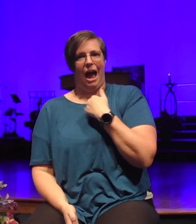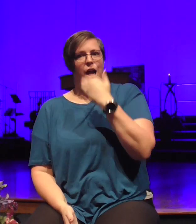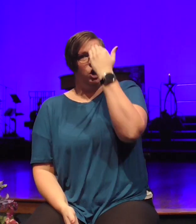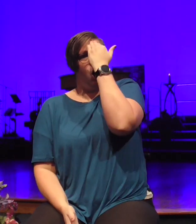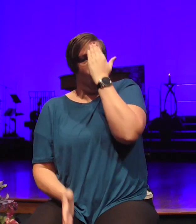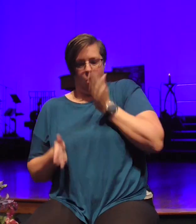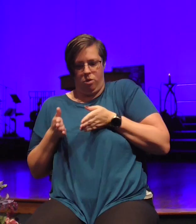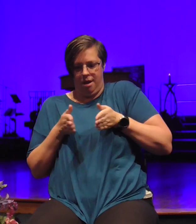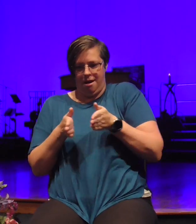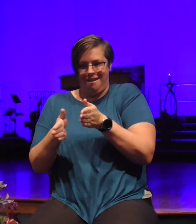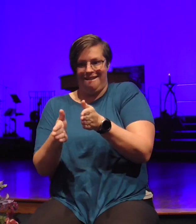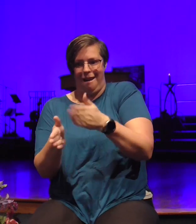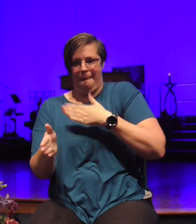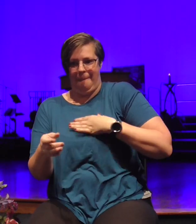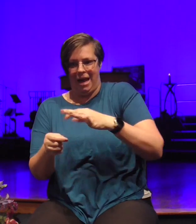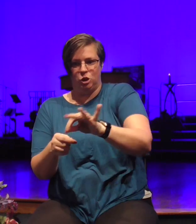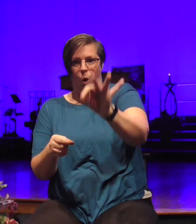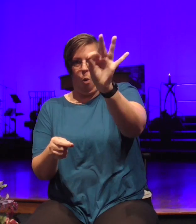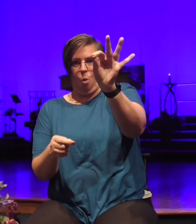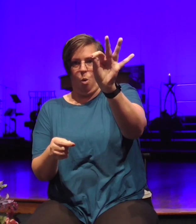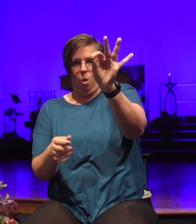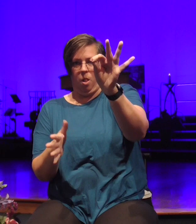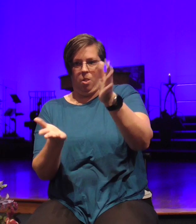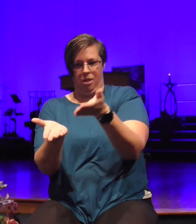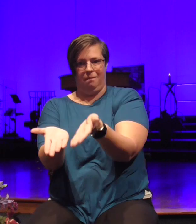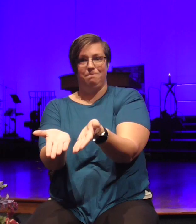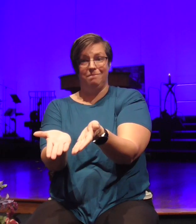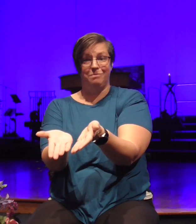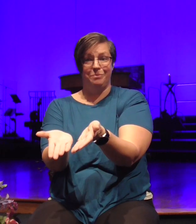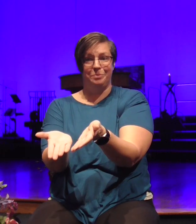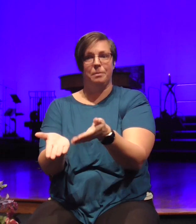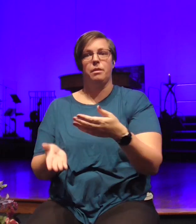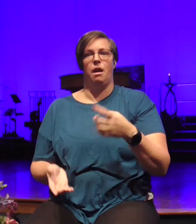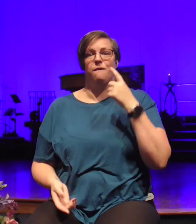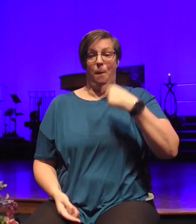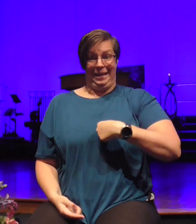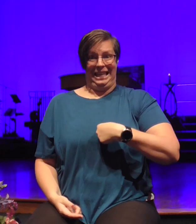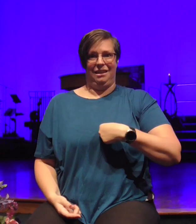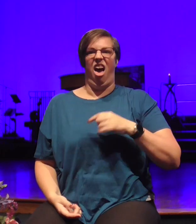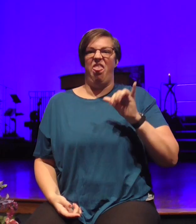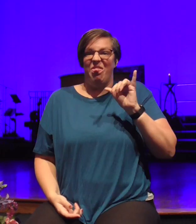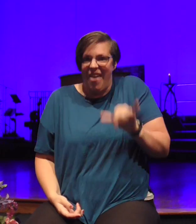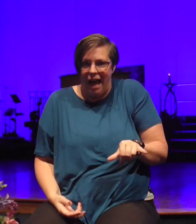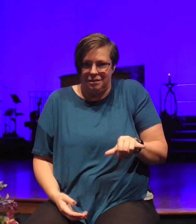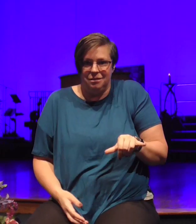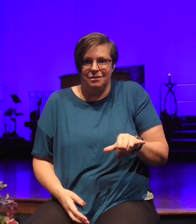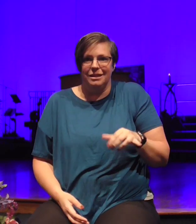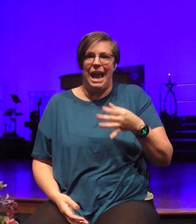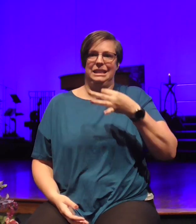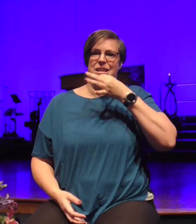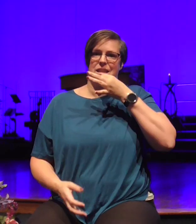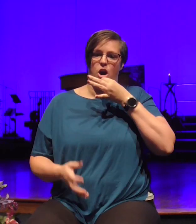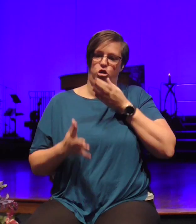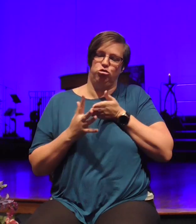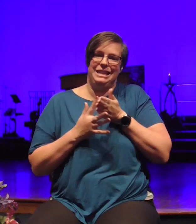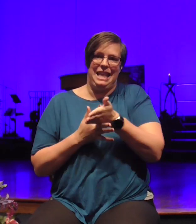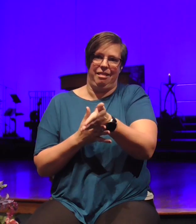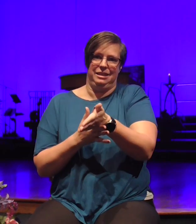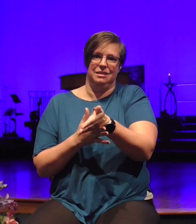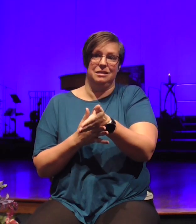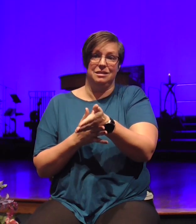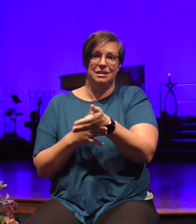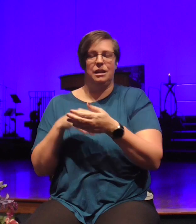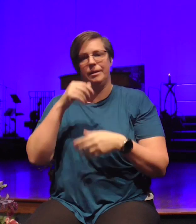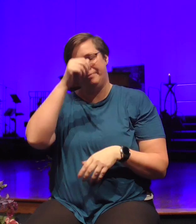my soul. I know the way to my essence. To me, that's spiritual resilience. And it is above and